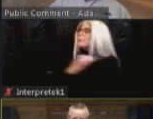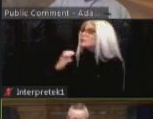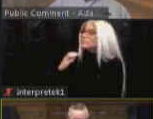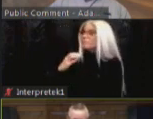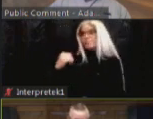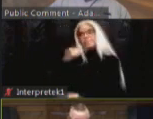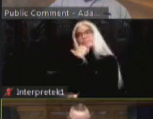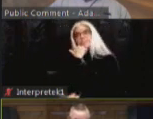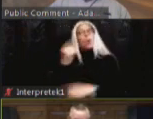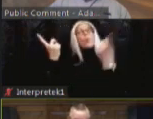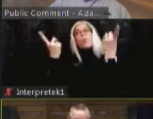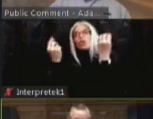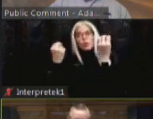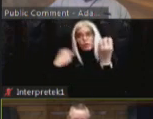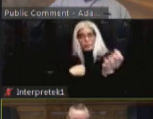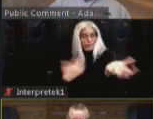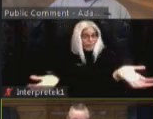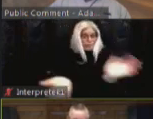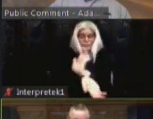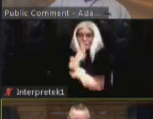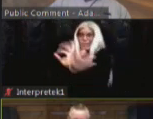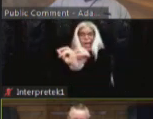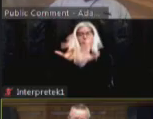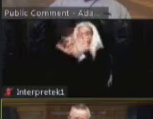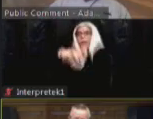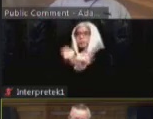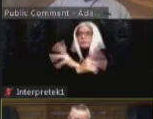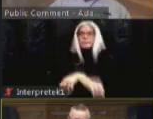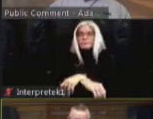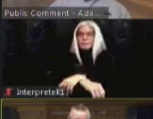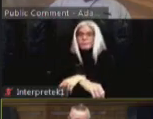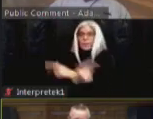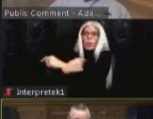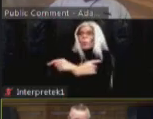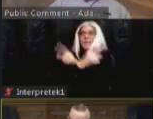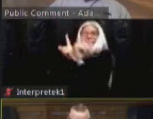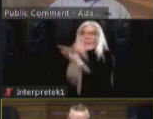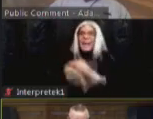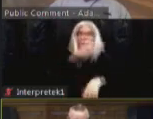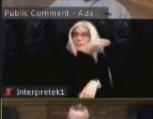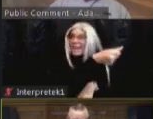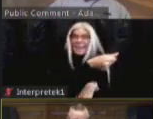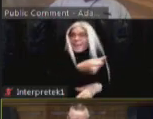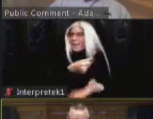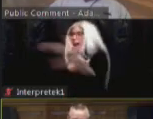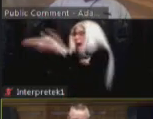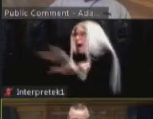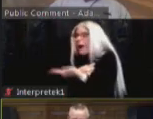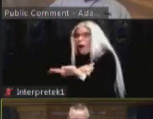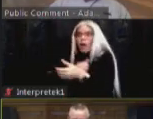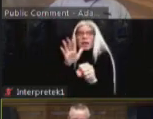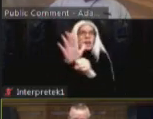can't pay or hire enough officers for each little